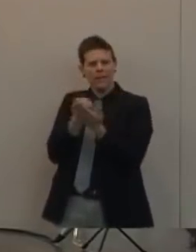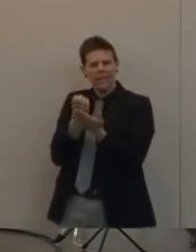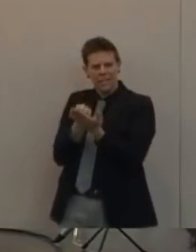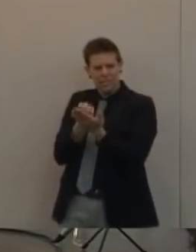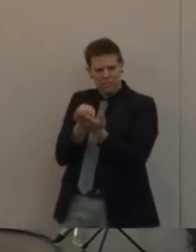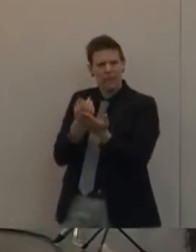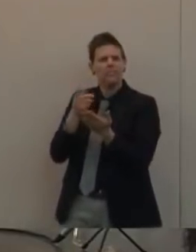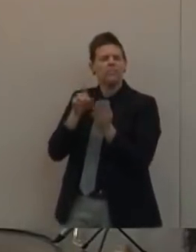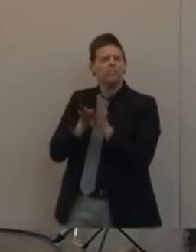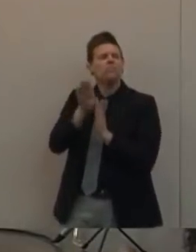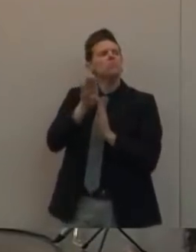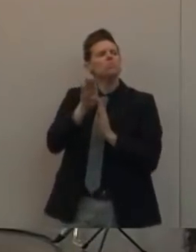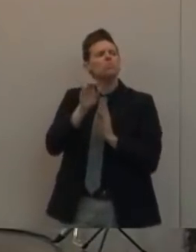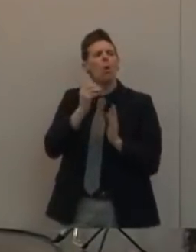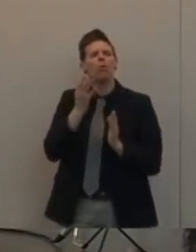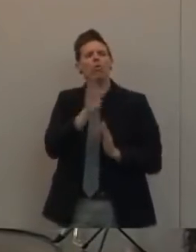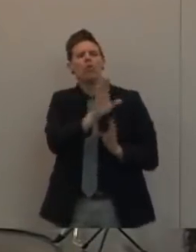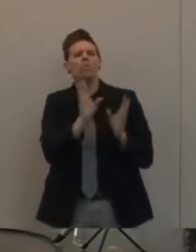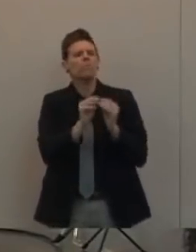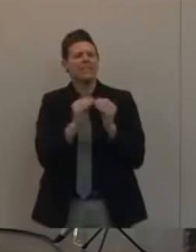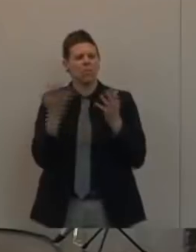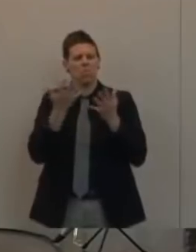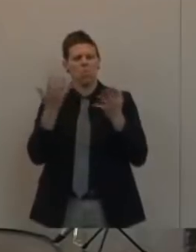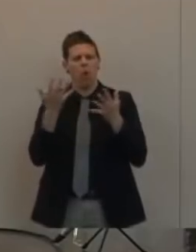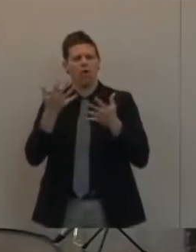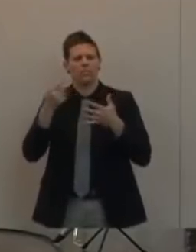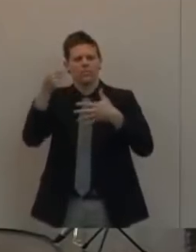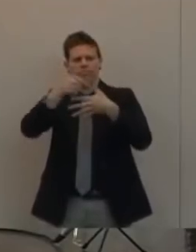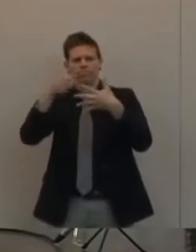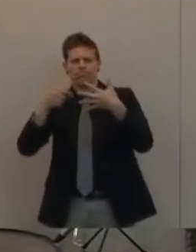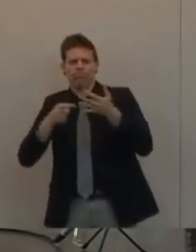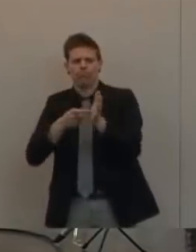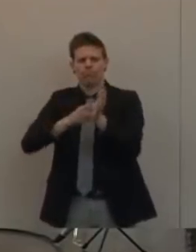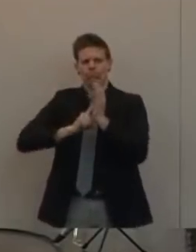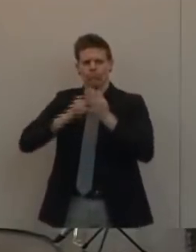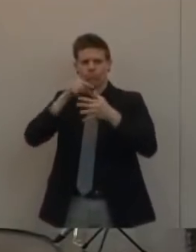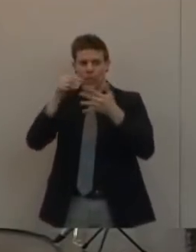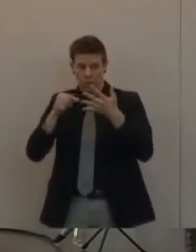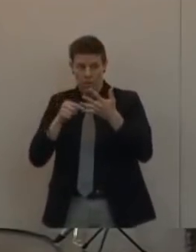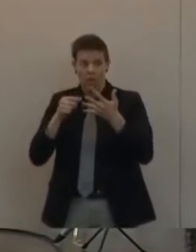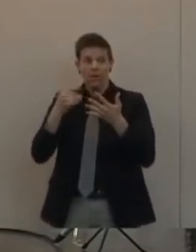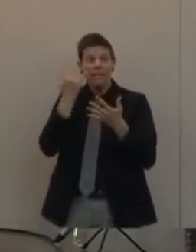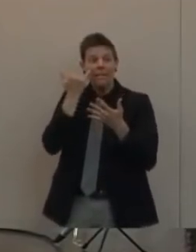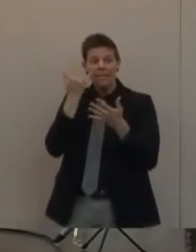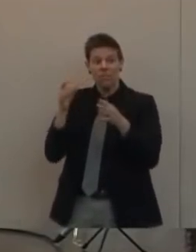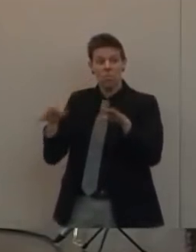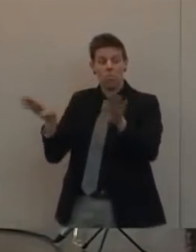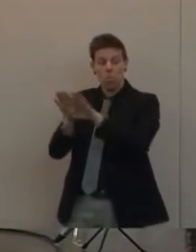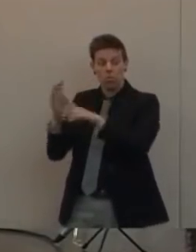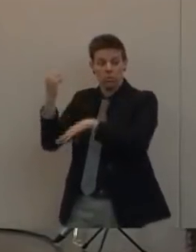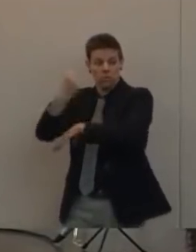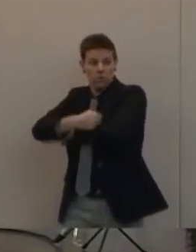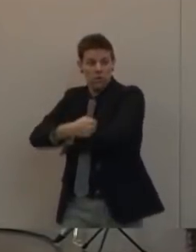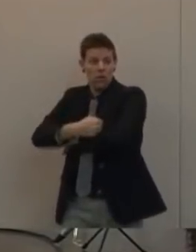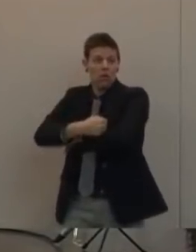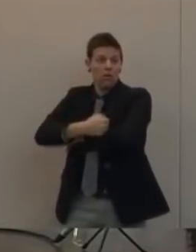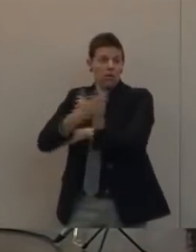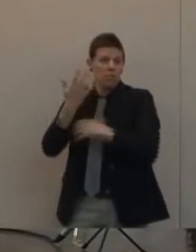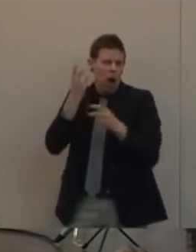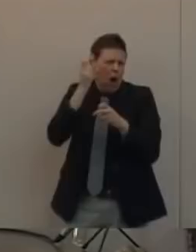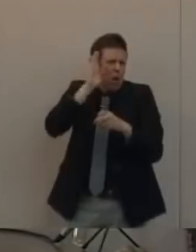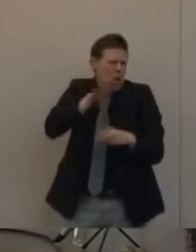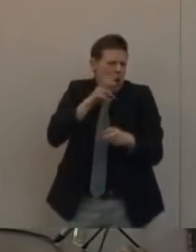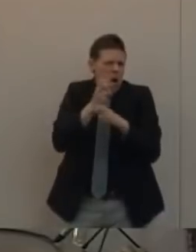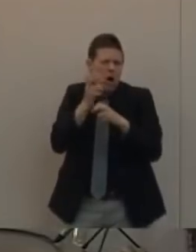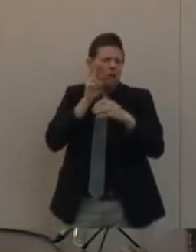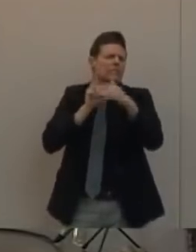what criteria will be used to determine when those closures can be lifted, and realize that it may be premature at this point, and kind of what that plan might